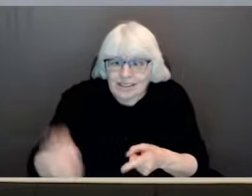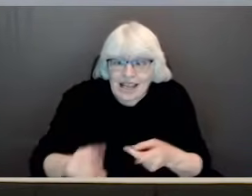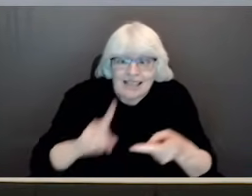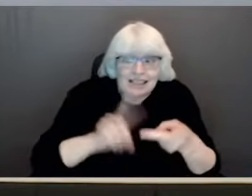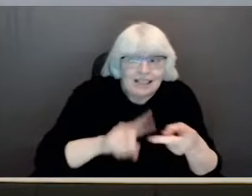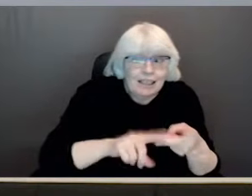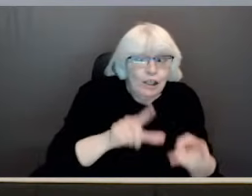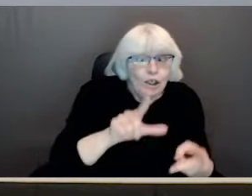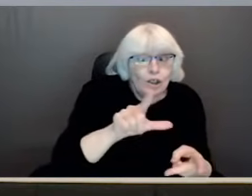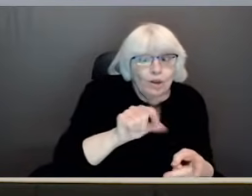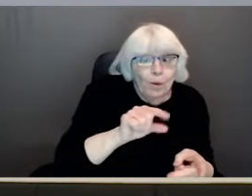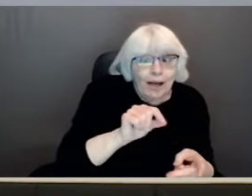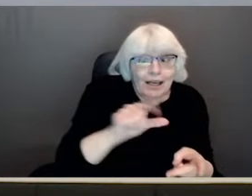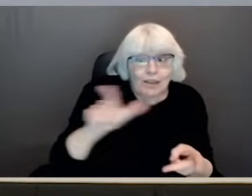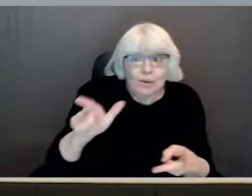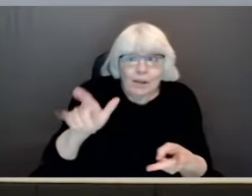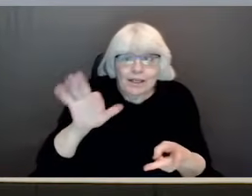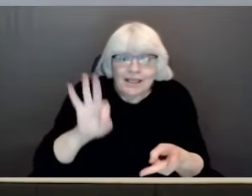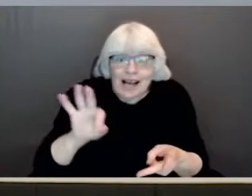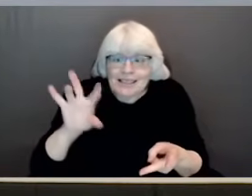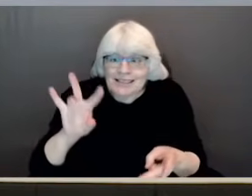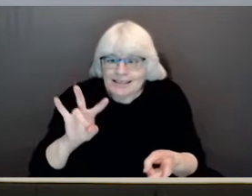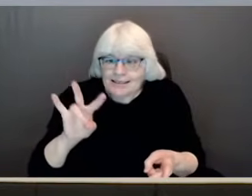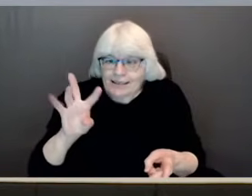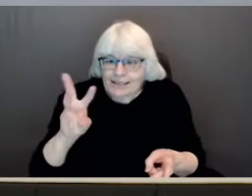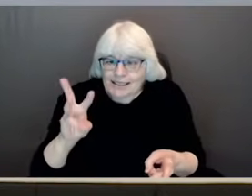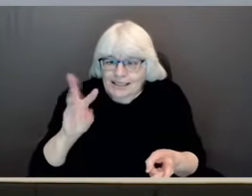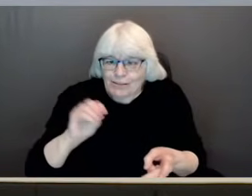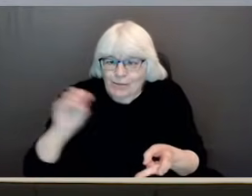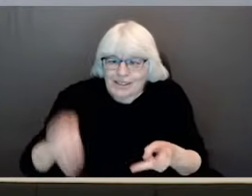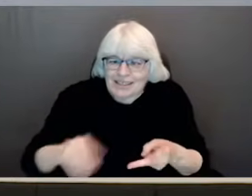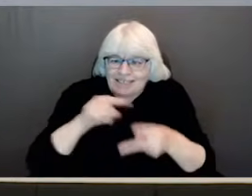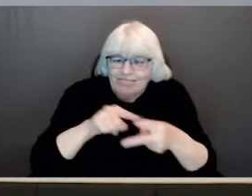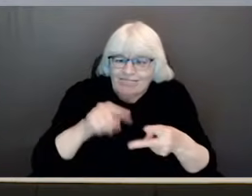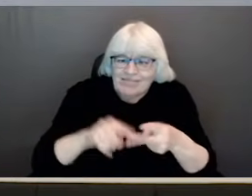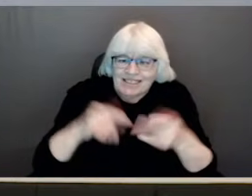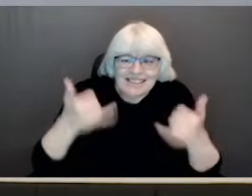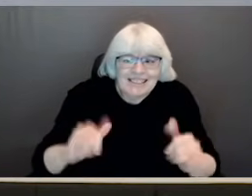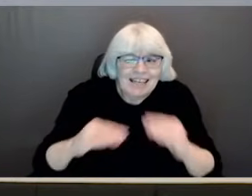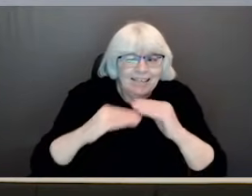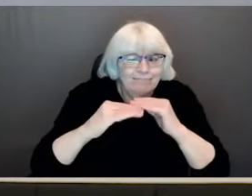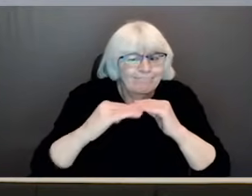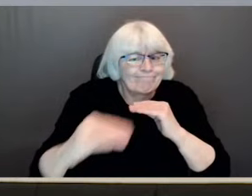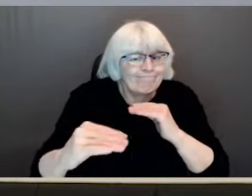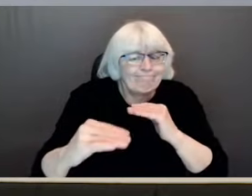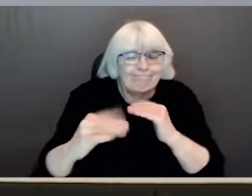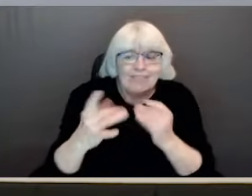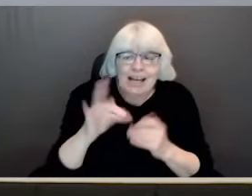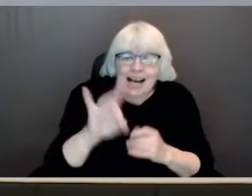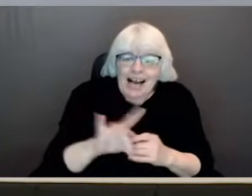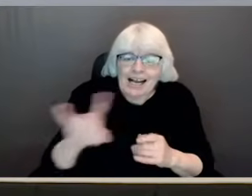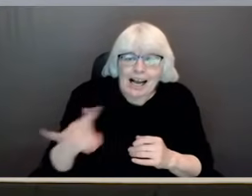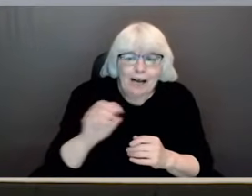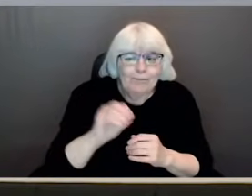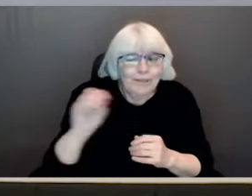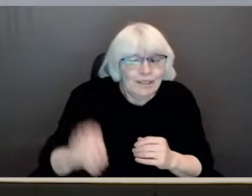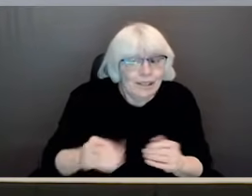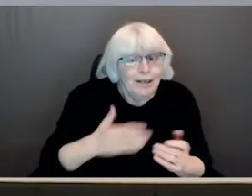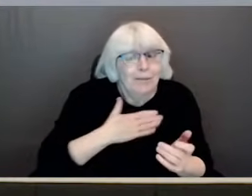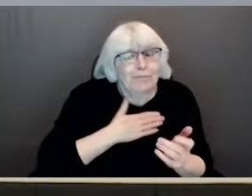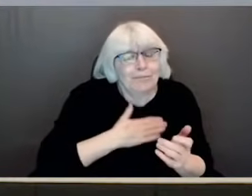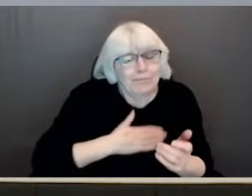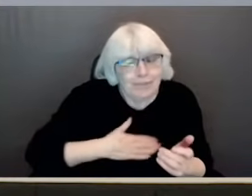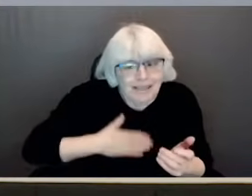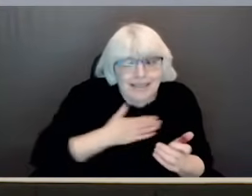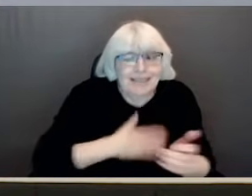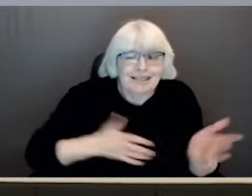I encourage all individuals, especially those under the age of 30 who are eligible to be vaccinated, to make an appointment as soon as